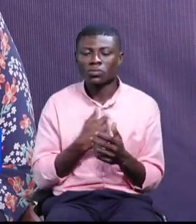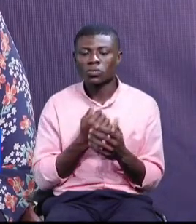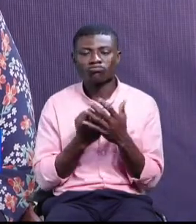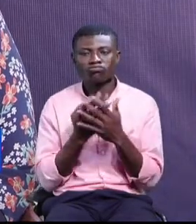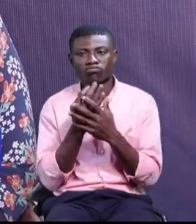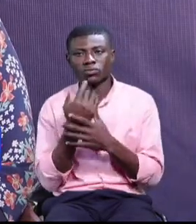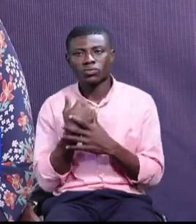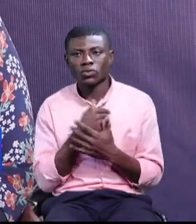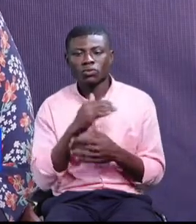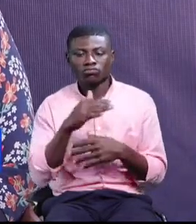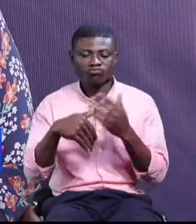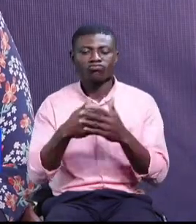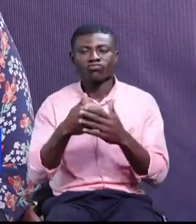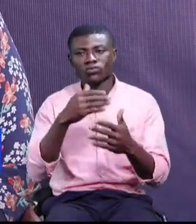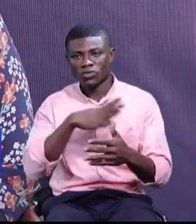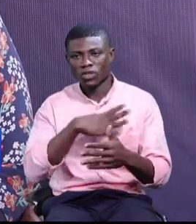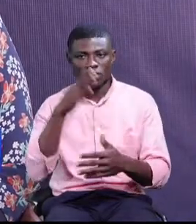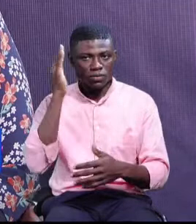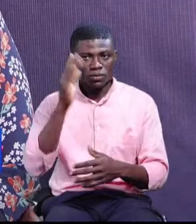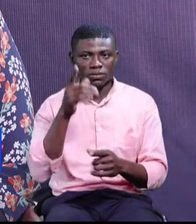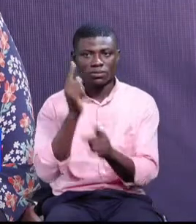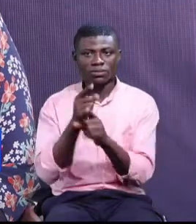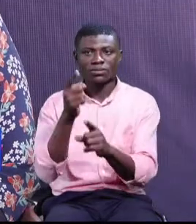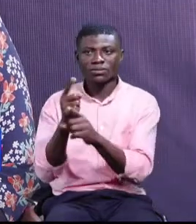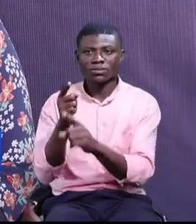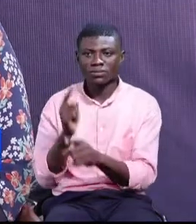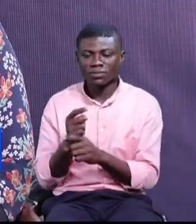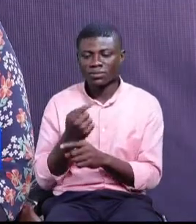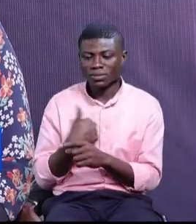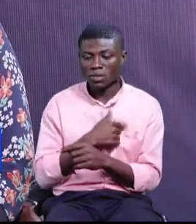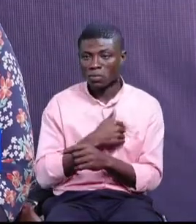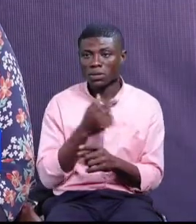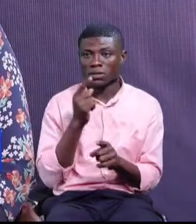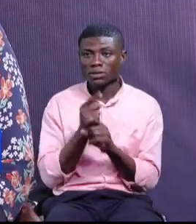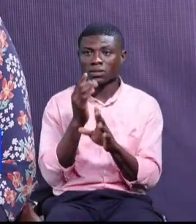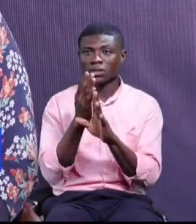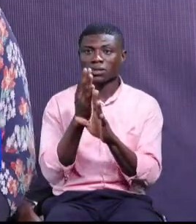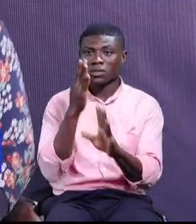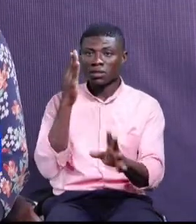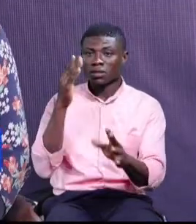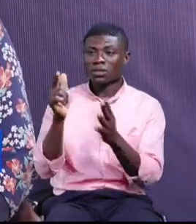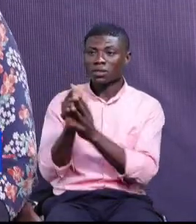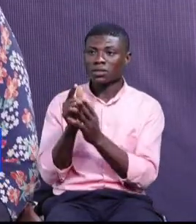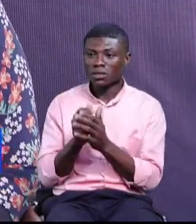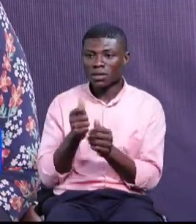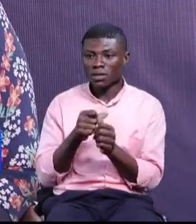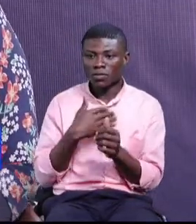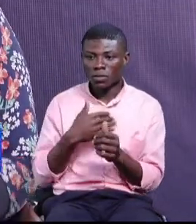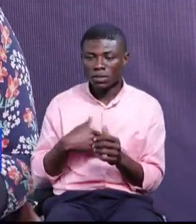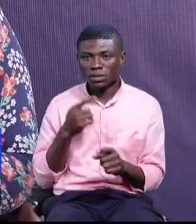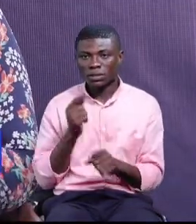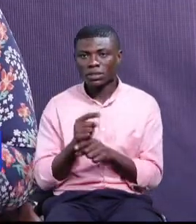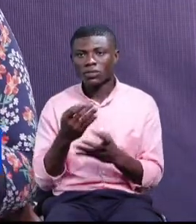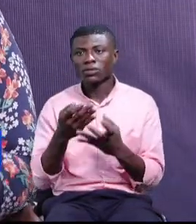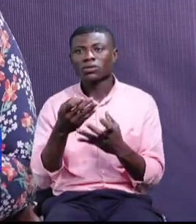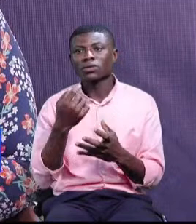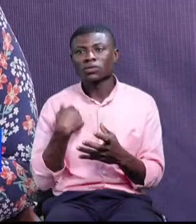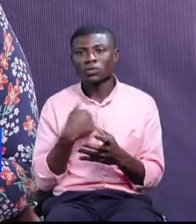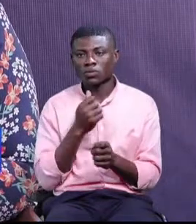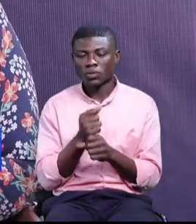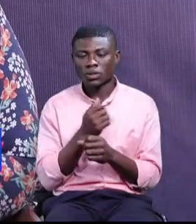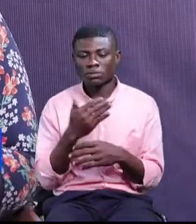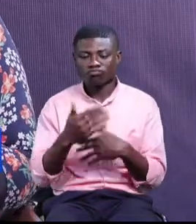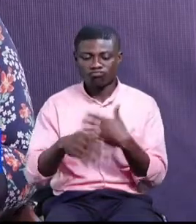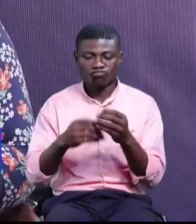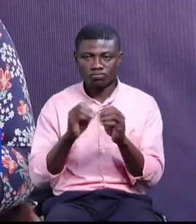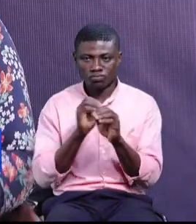growing. We will get there. So I mean, just as our traffic laws came and everyone is on the alert, let's just make things a